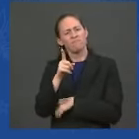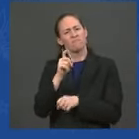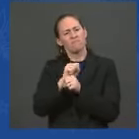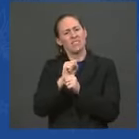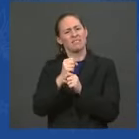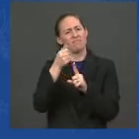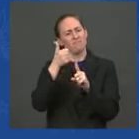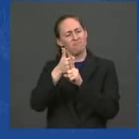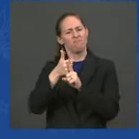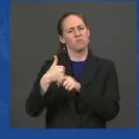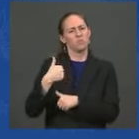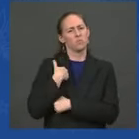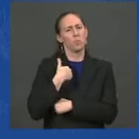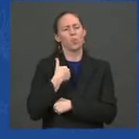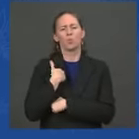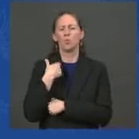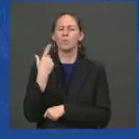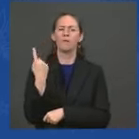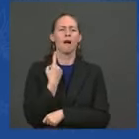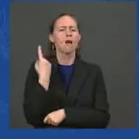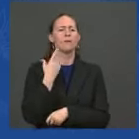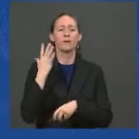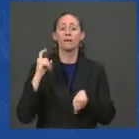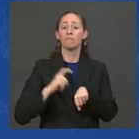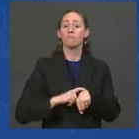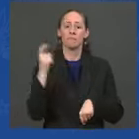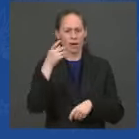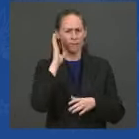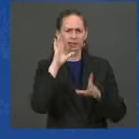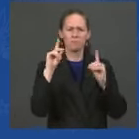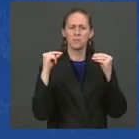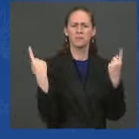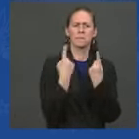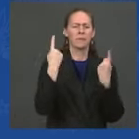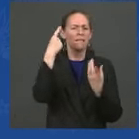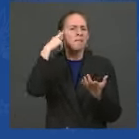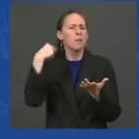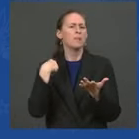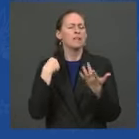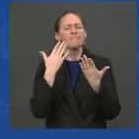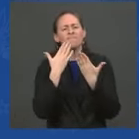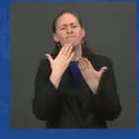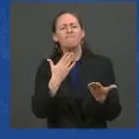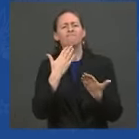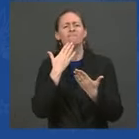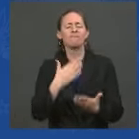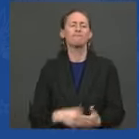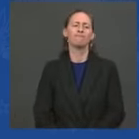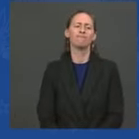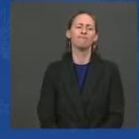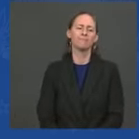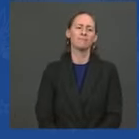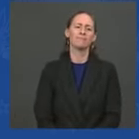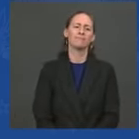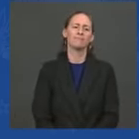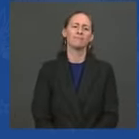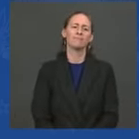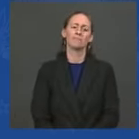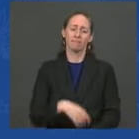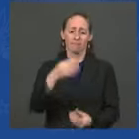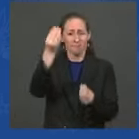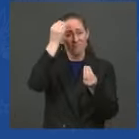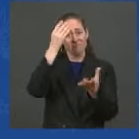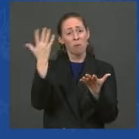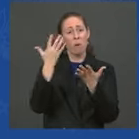stood up and stuck up for me. And Chris, you know, it matters. It matters when things are